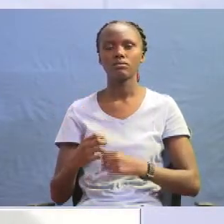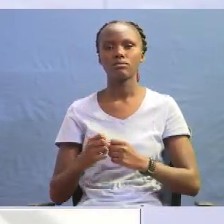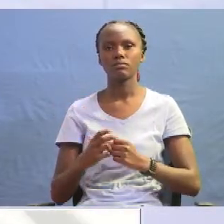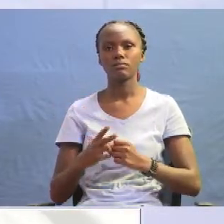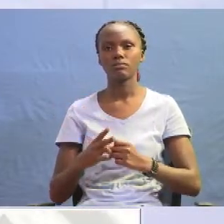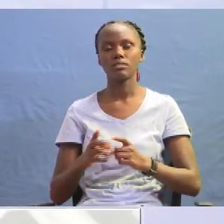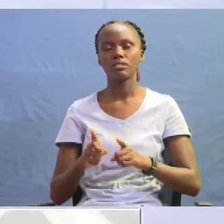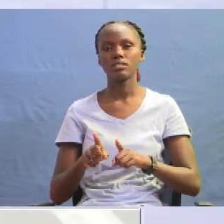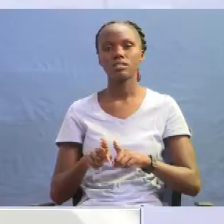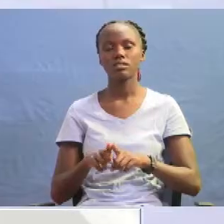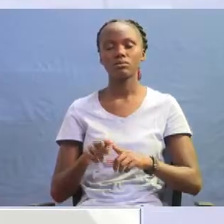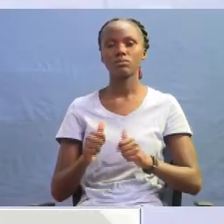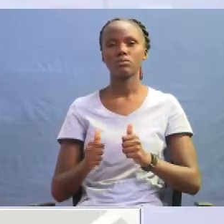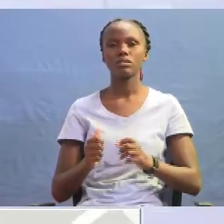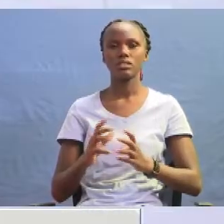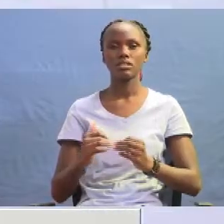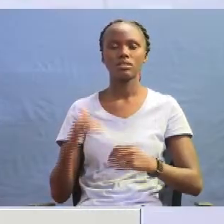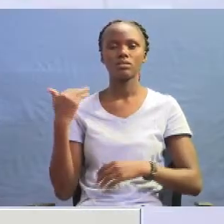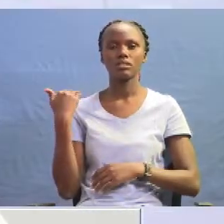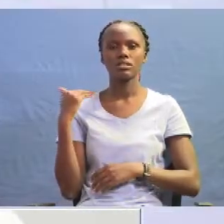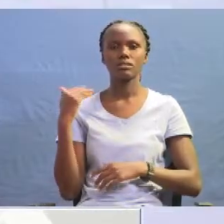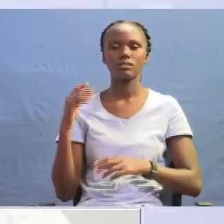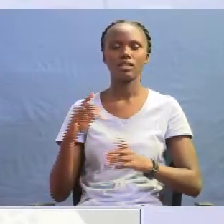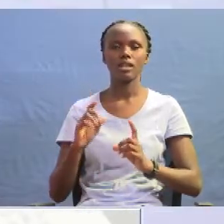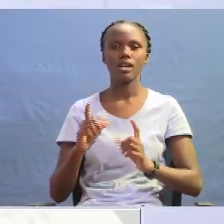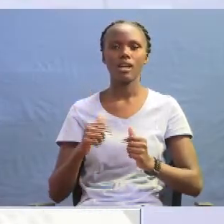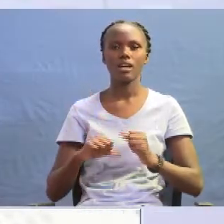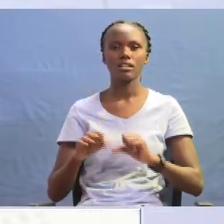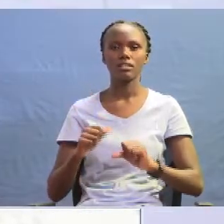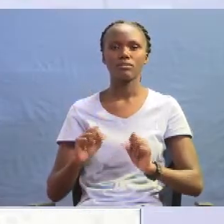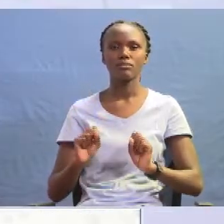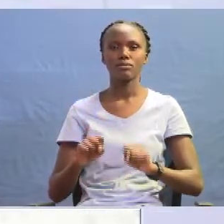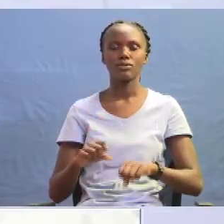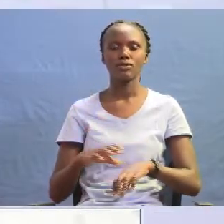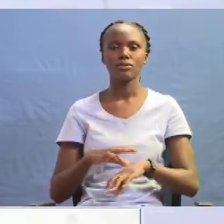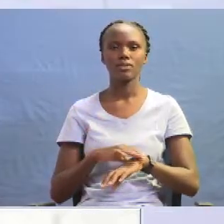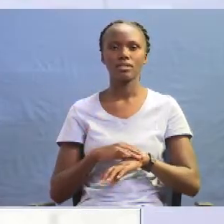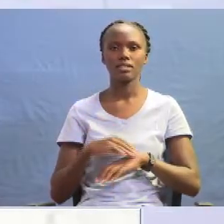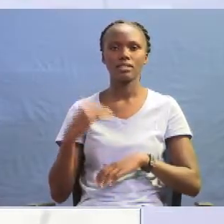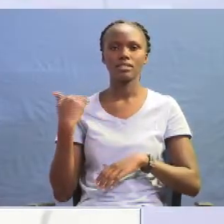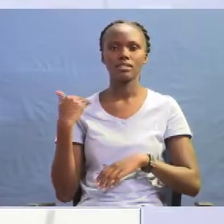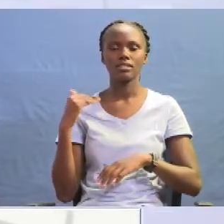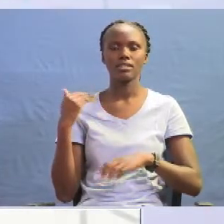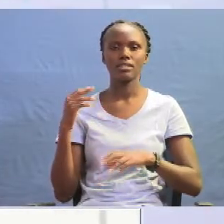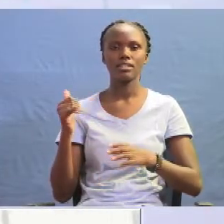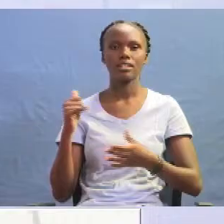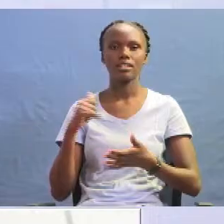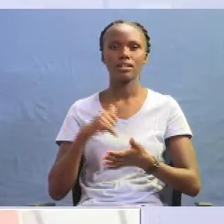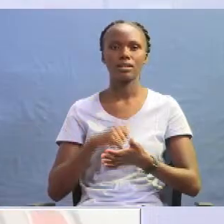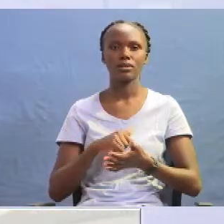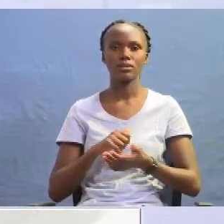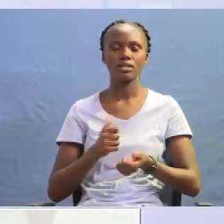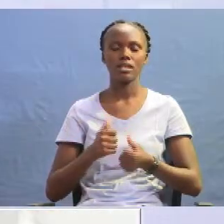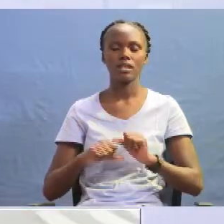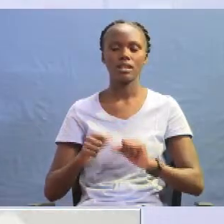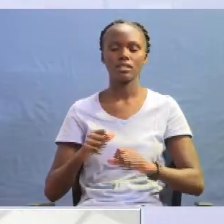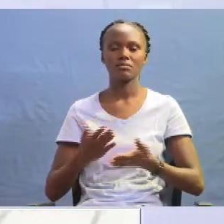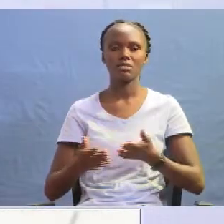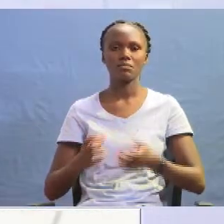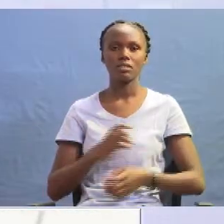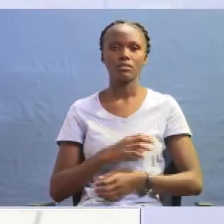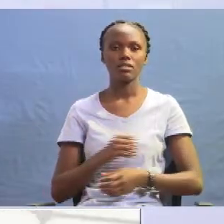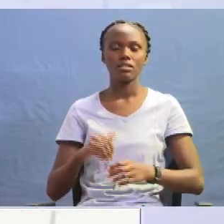2012, now Terrorism Act generally, a terrorist act involves any act or threat